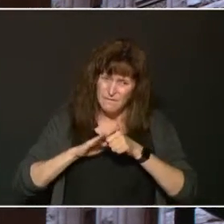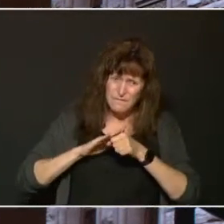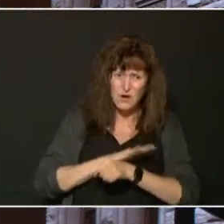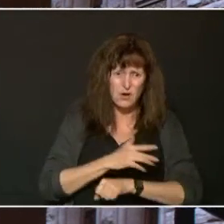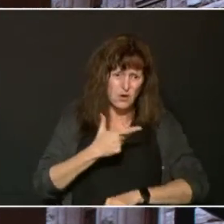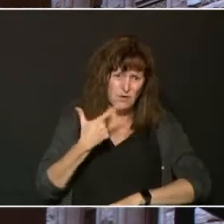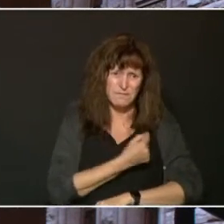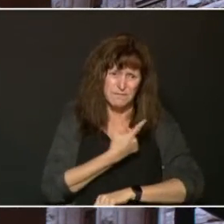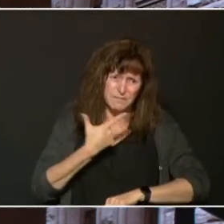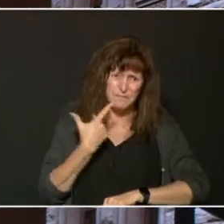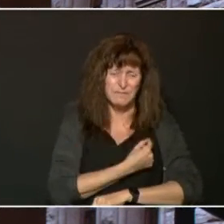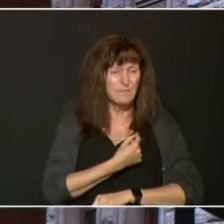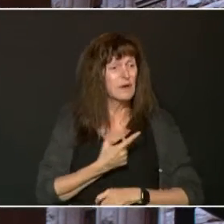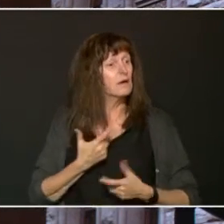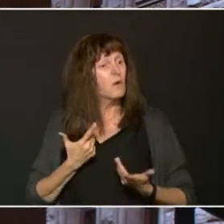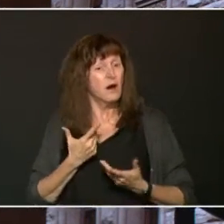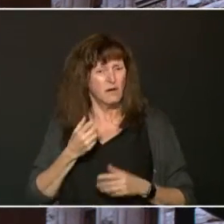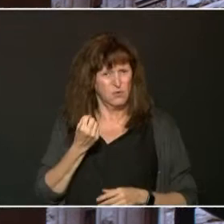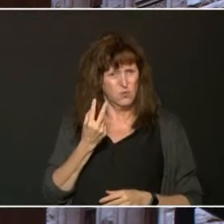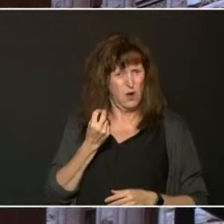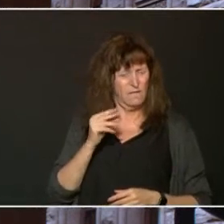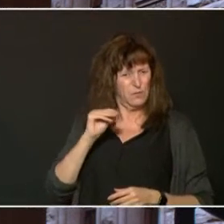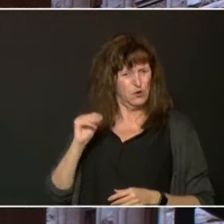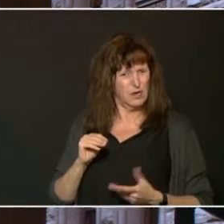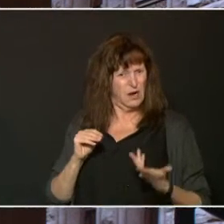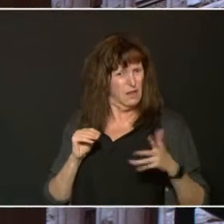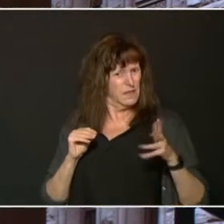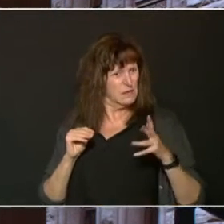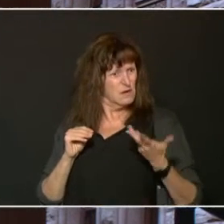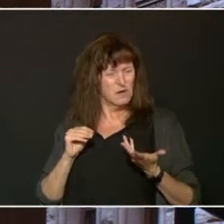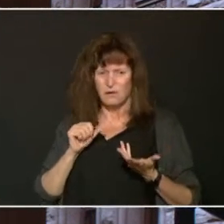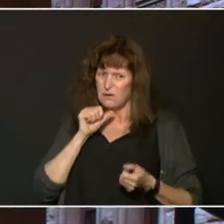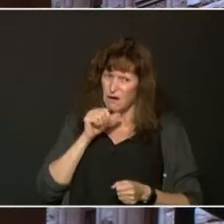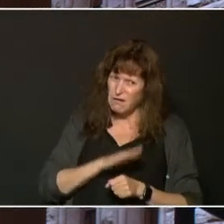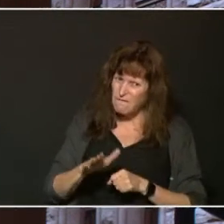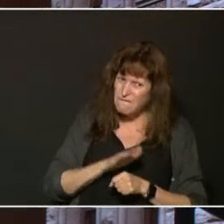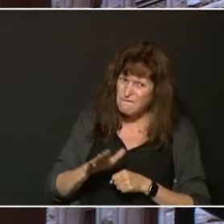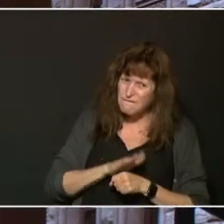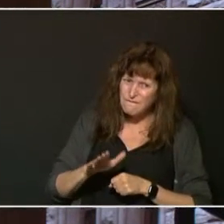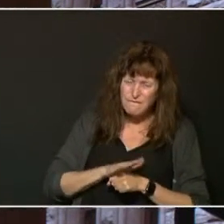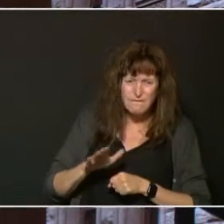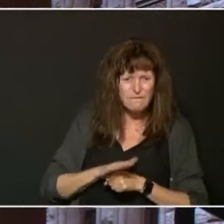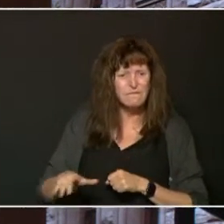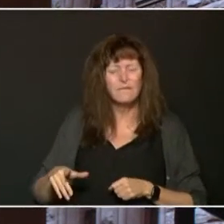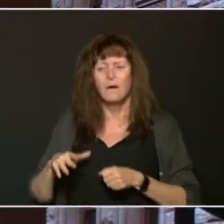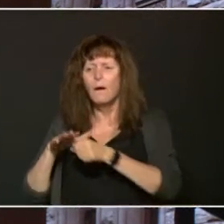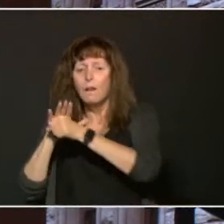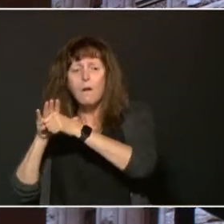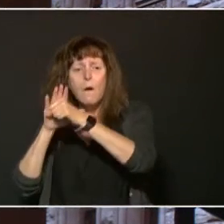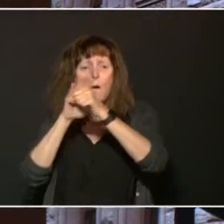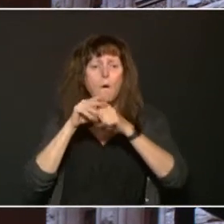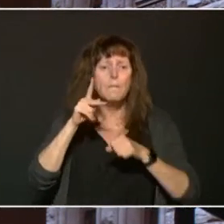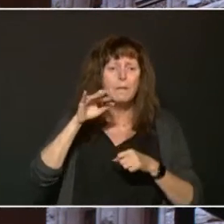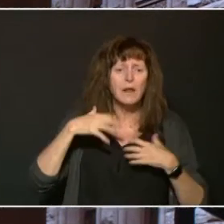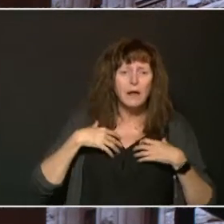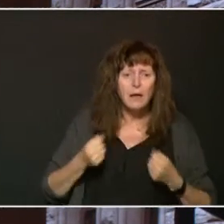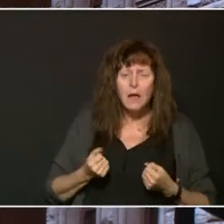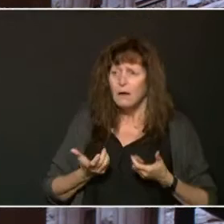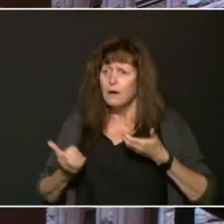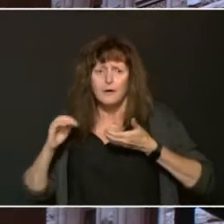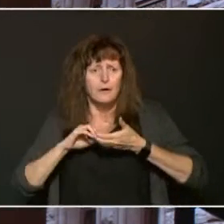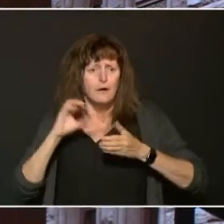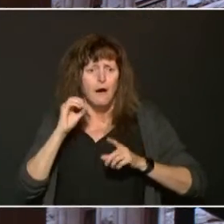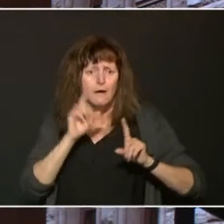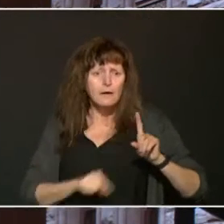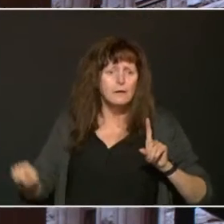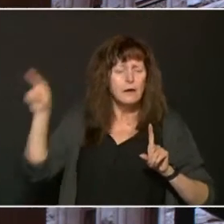doses. We've been on calls with the local public health agencies and immunization partners around the province who are seeing this lack